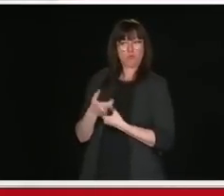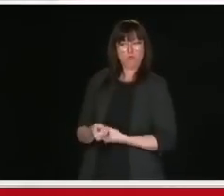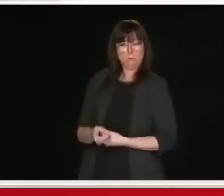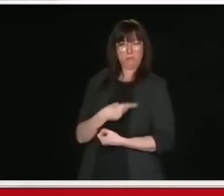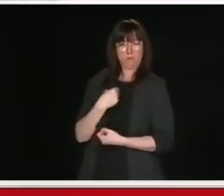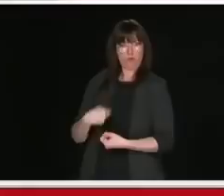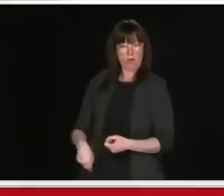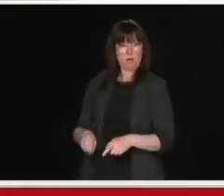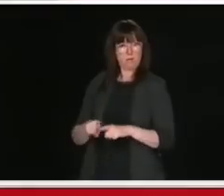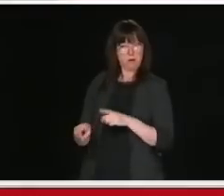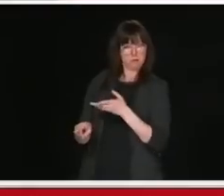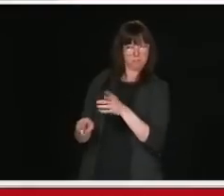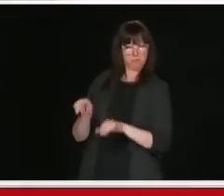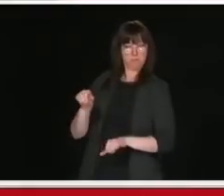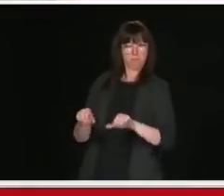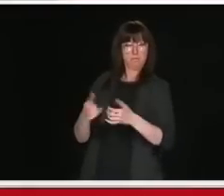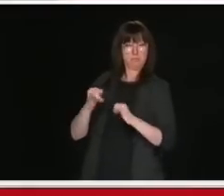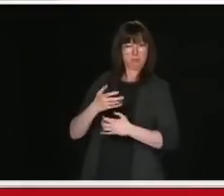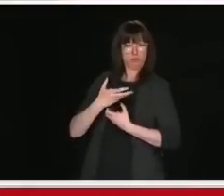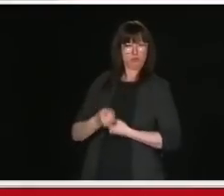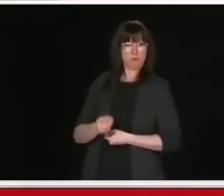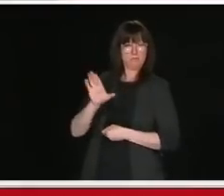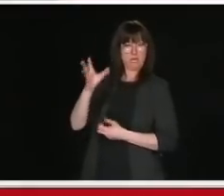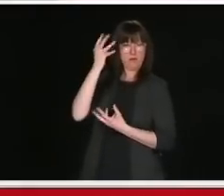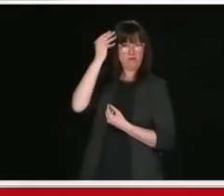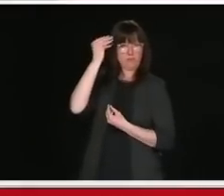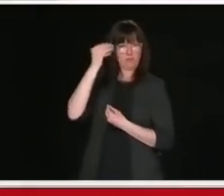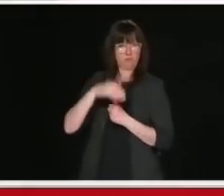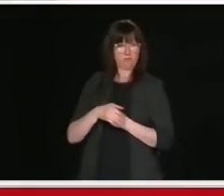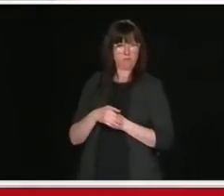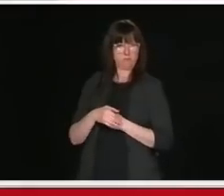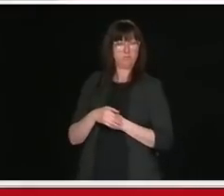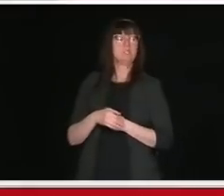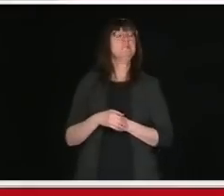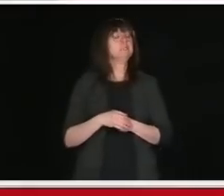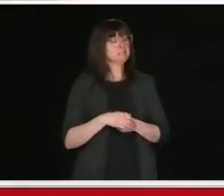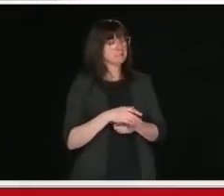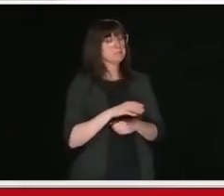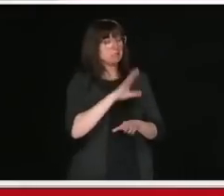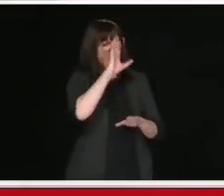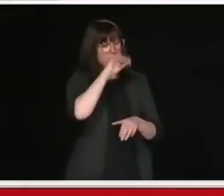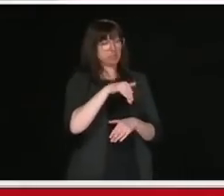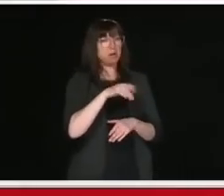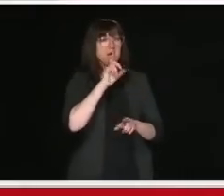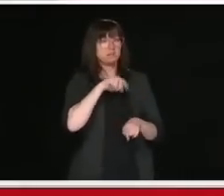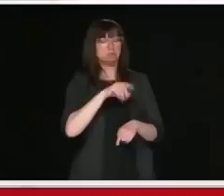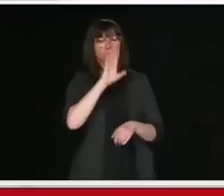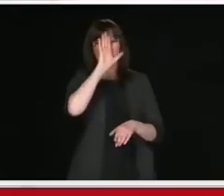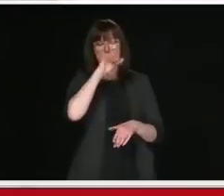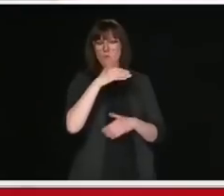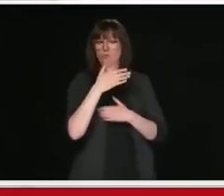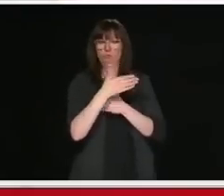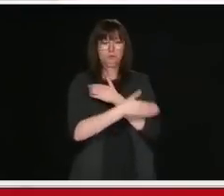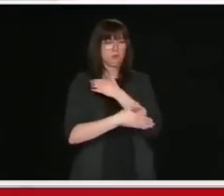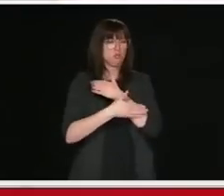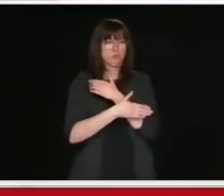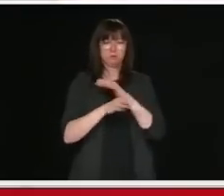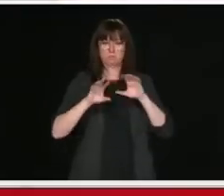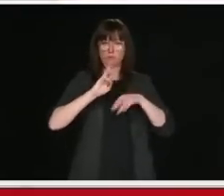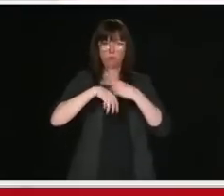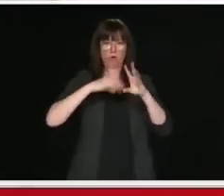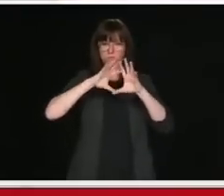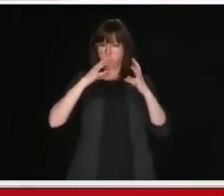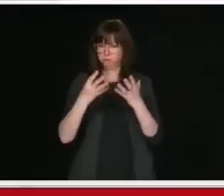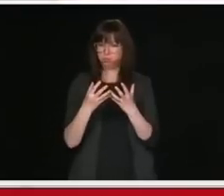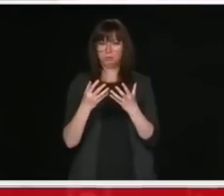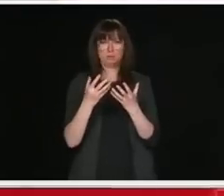information? We know that countries around the world have been sharing information with each other on their cases and on what has